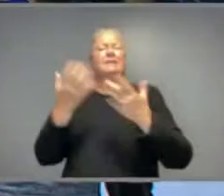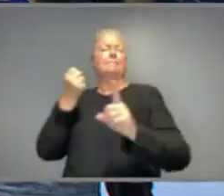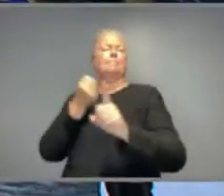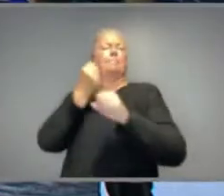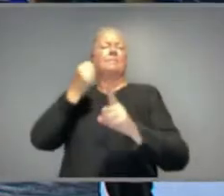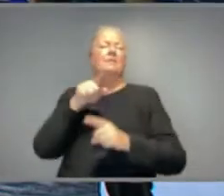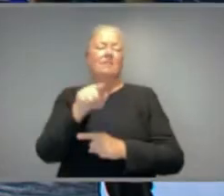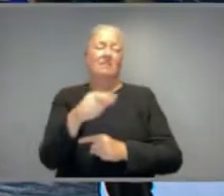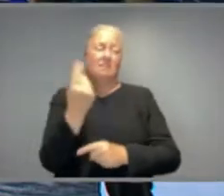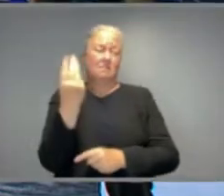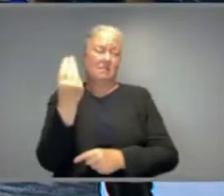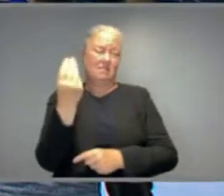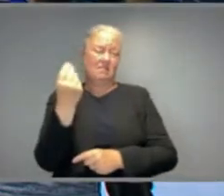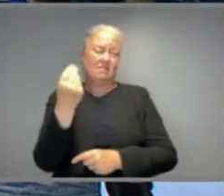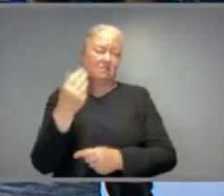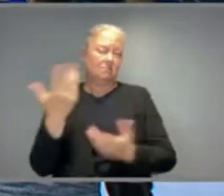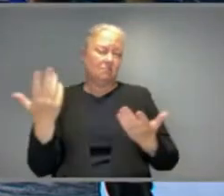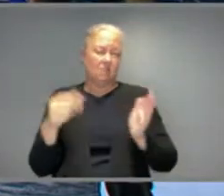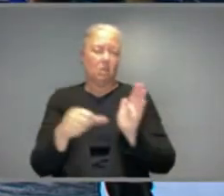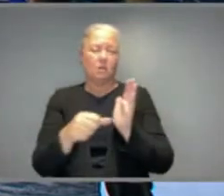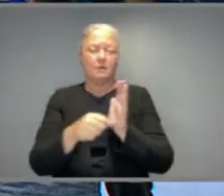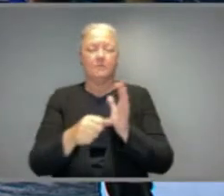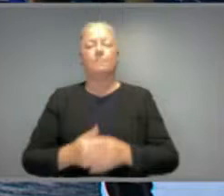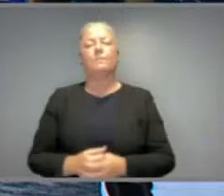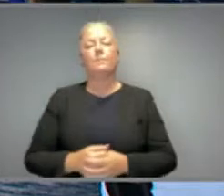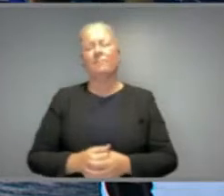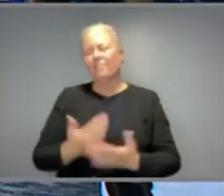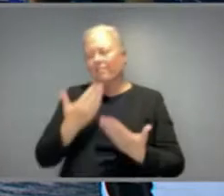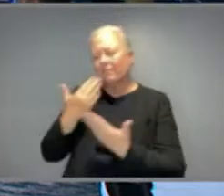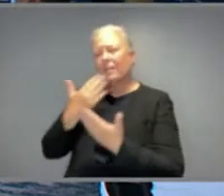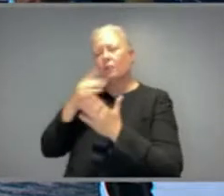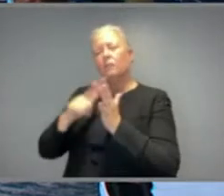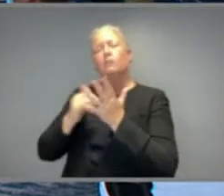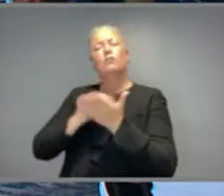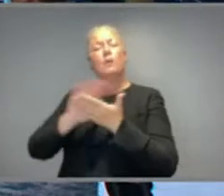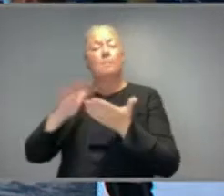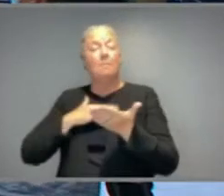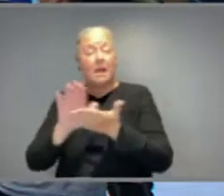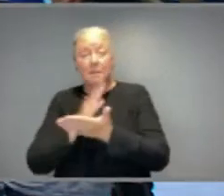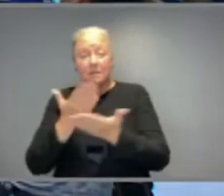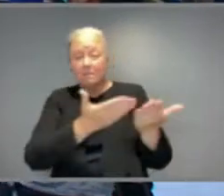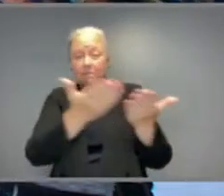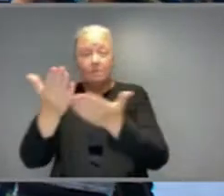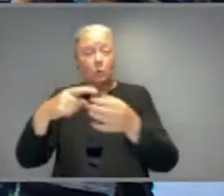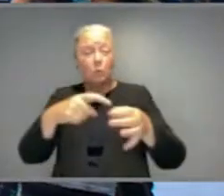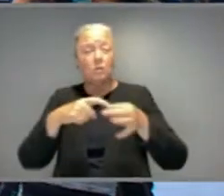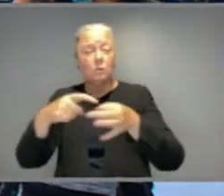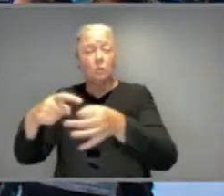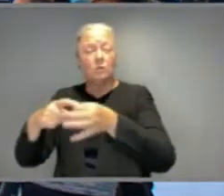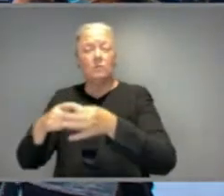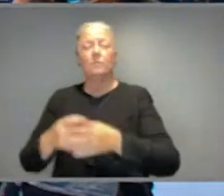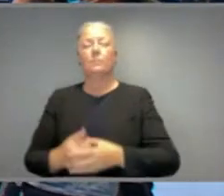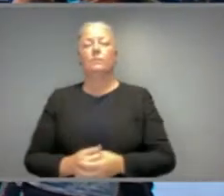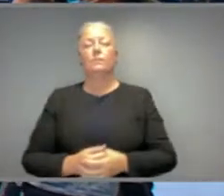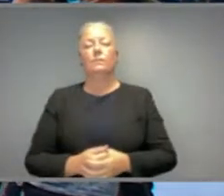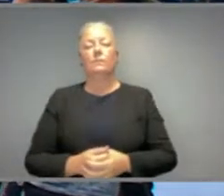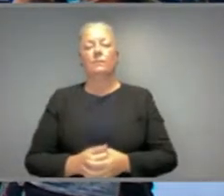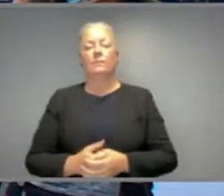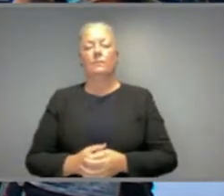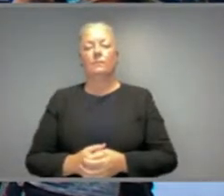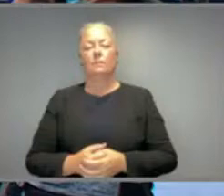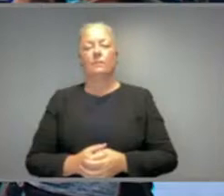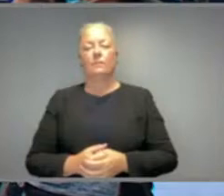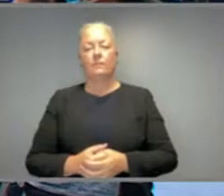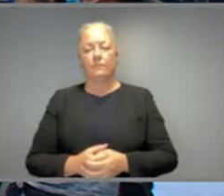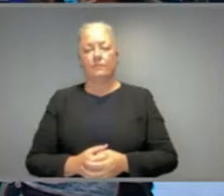Minister. Thank you, Josh. Happy to take questions. Prime Minister, if I'm reading this correctly, Questions, if you